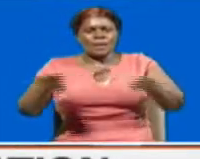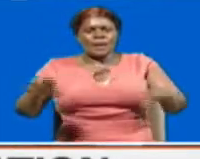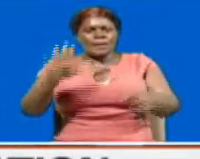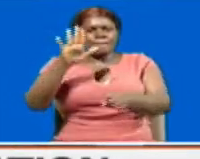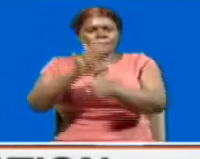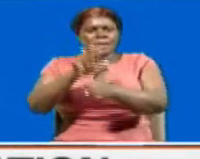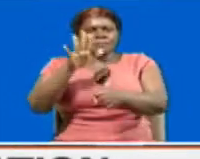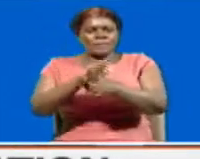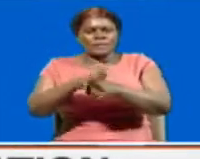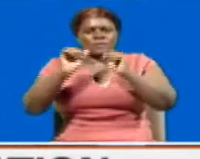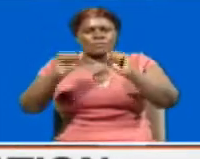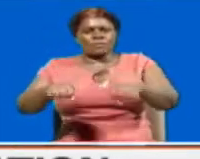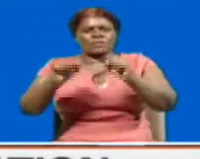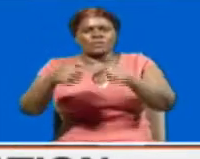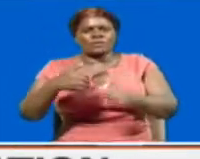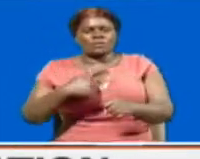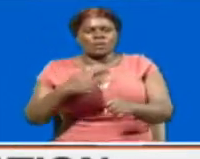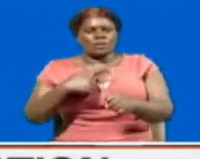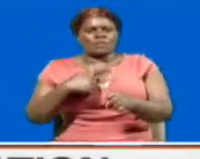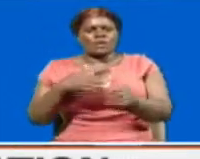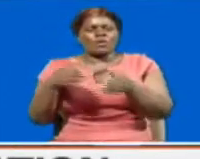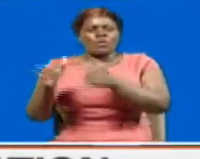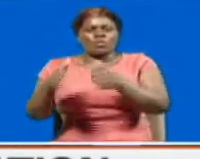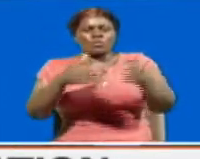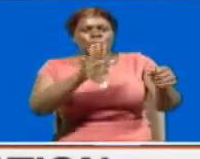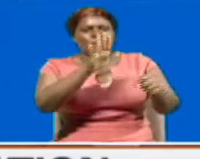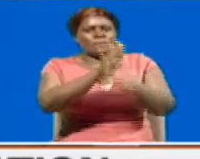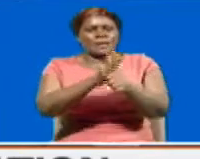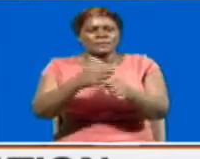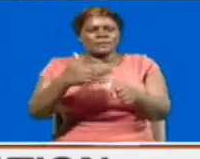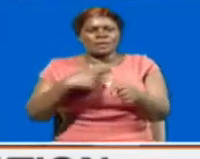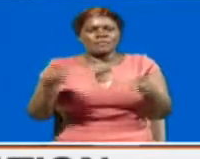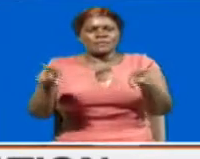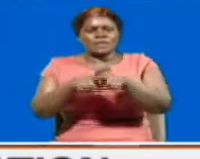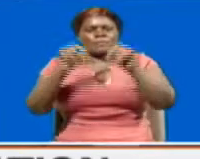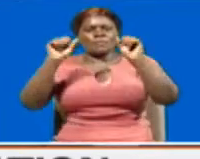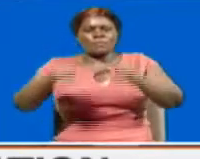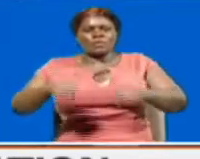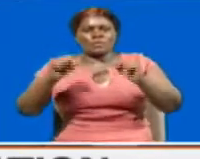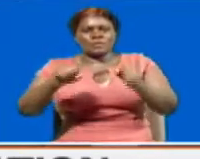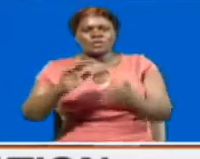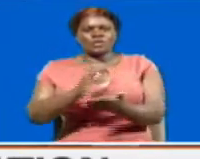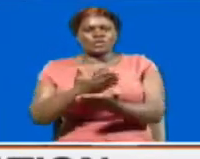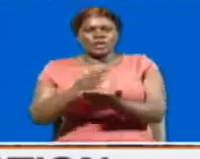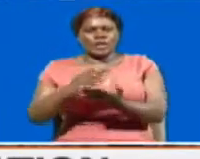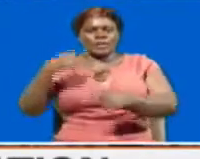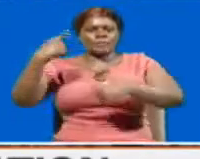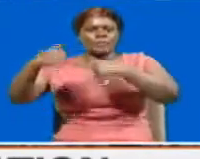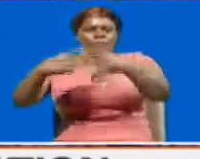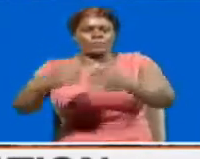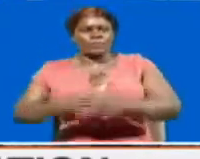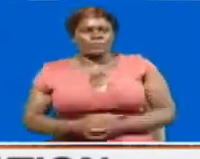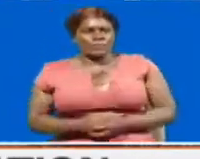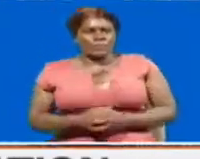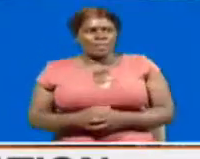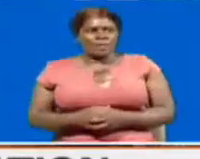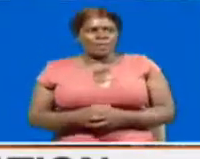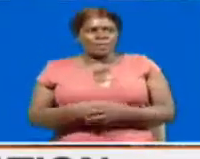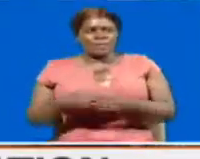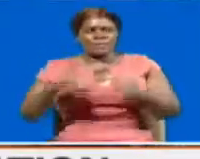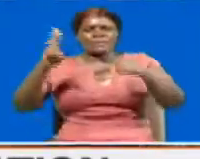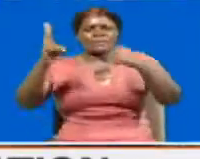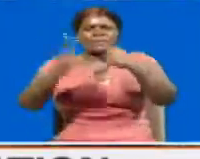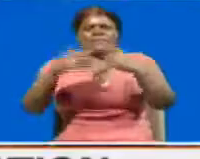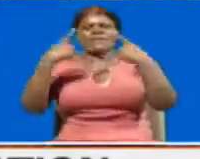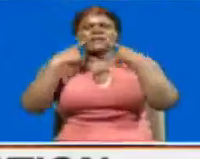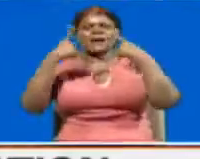abundant potential, limitless opportunity, and the possibility of shared prosperity. 7 declarations